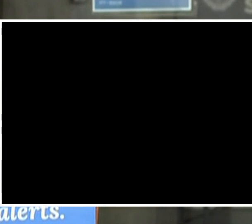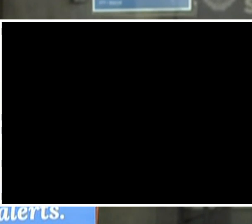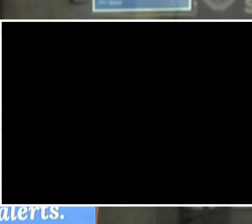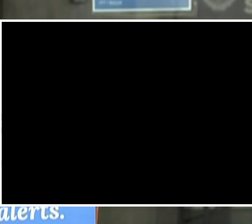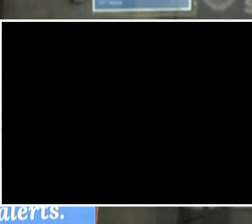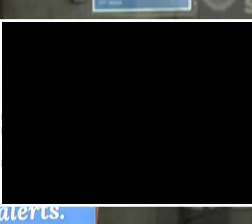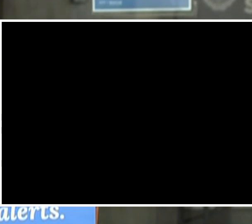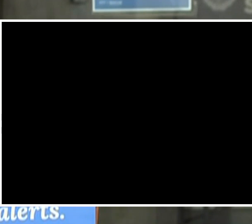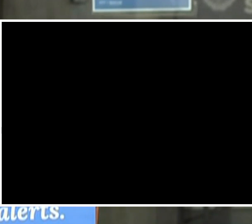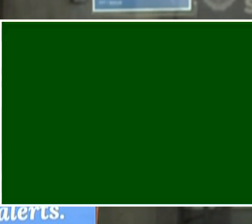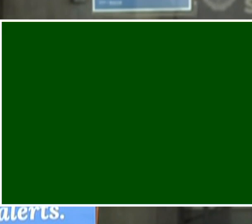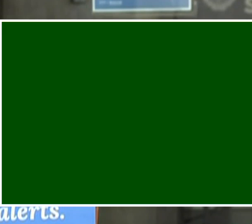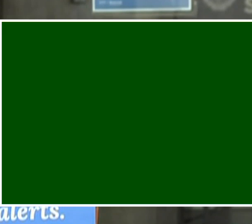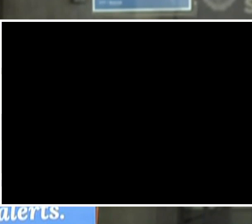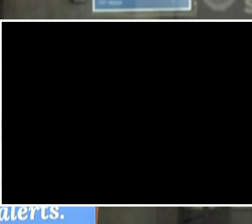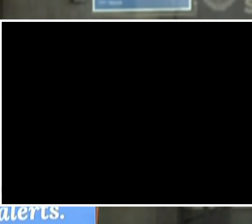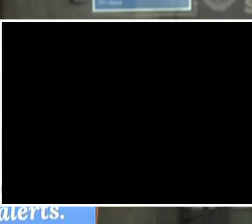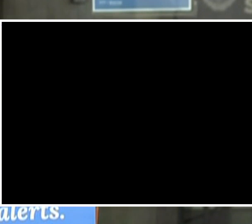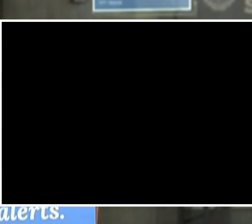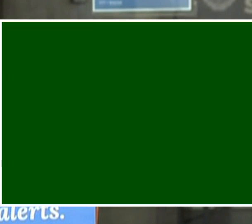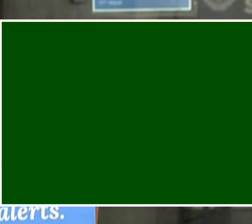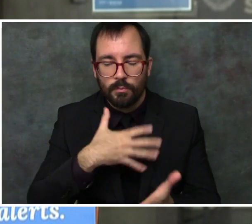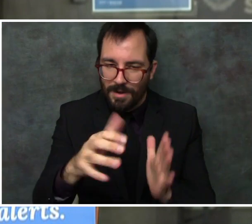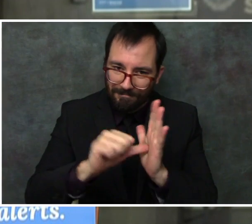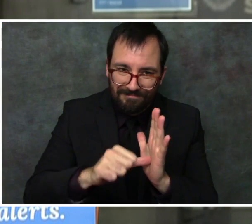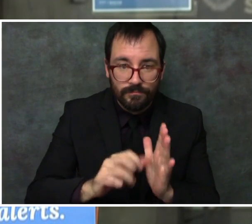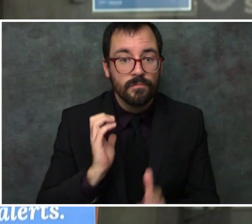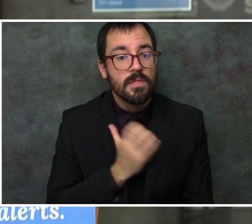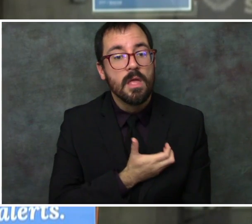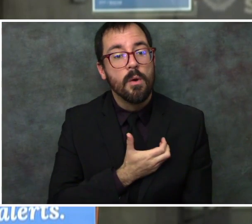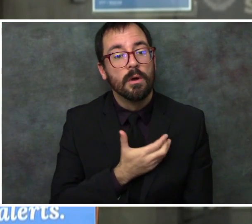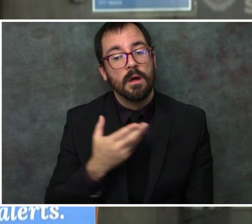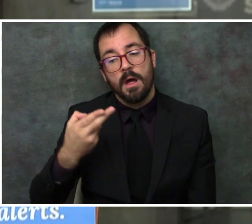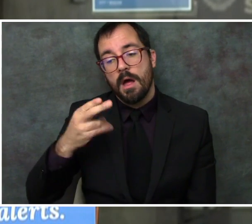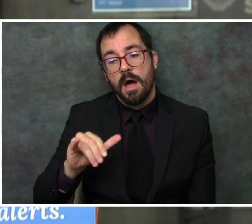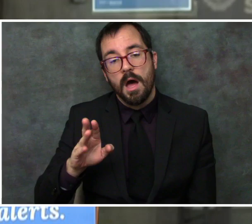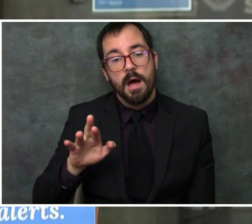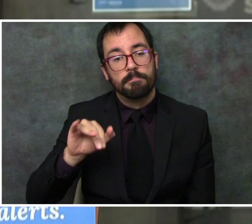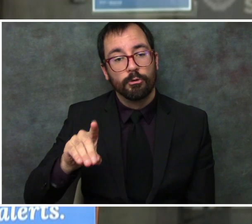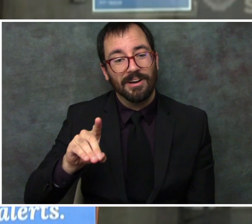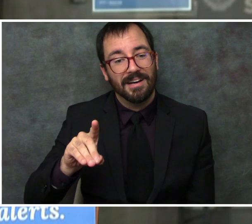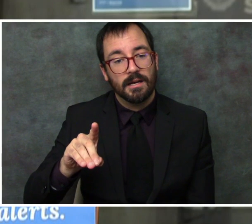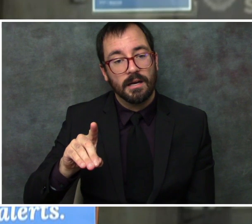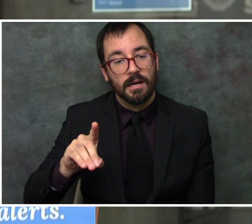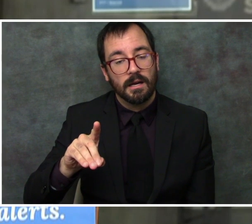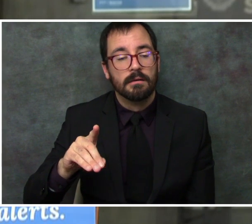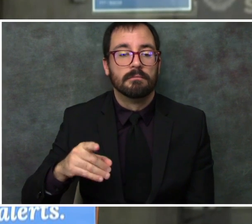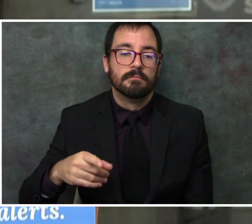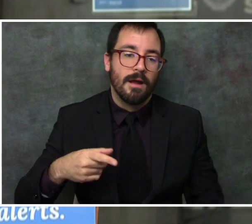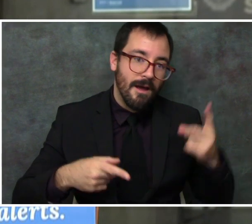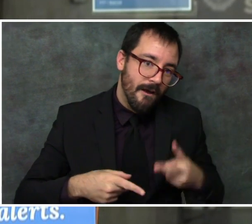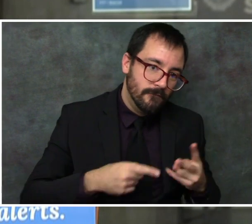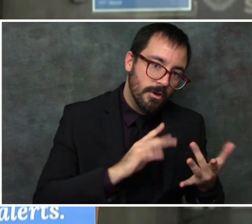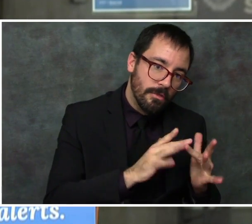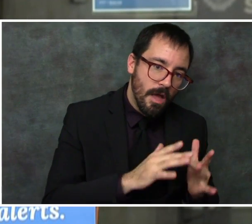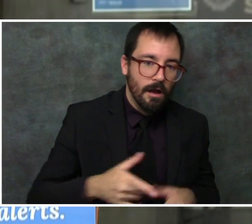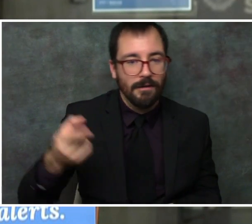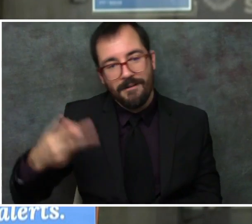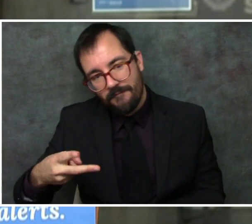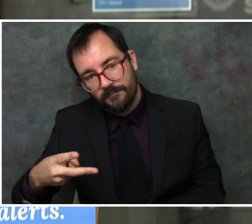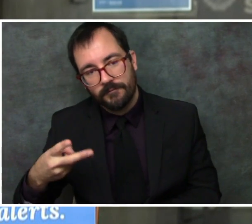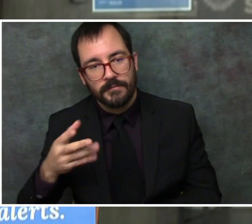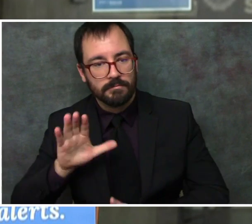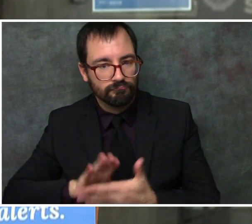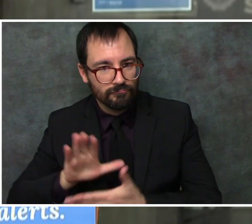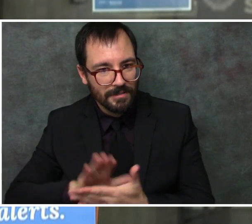to reiterate that our hybrid learning model is opt-in. If at any point a family decides that it is best for their child to